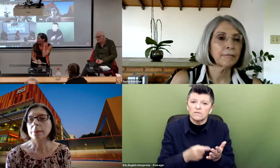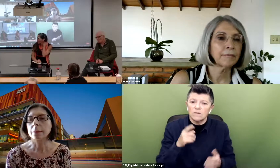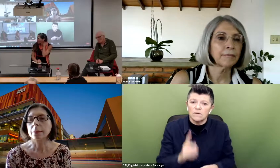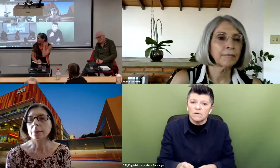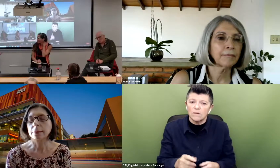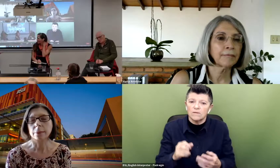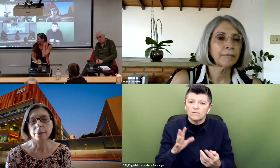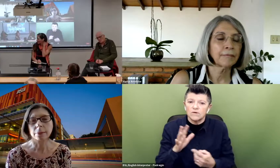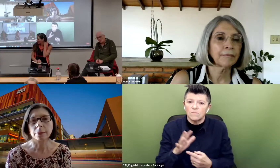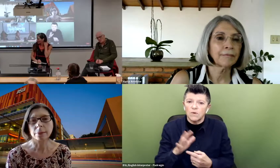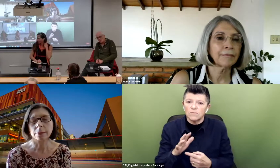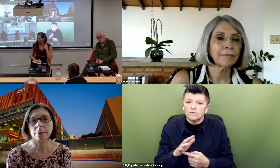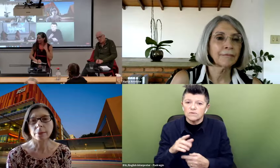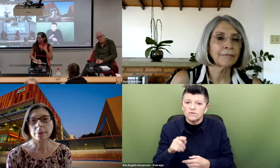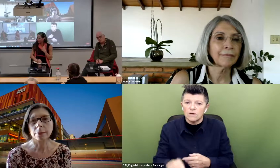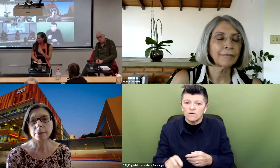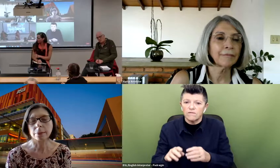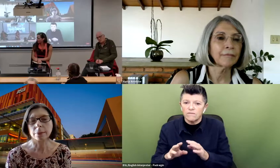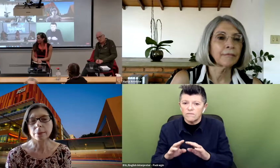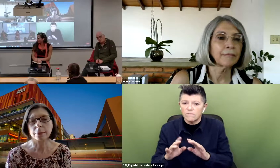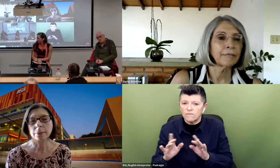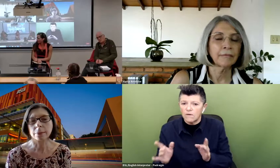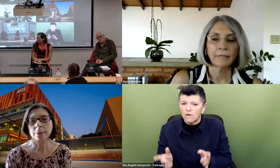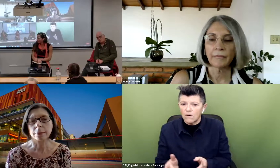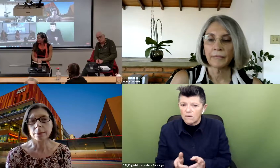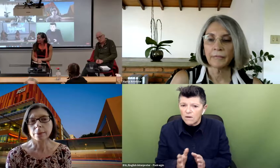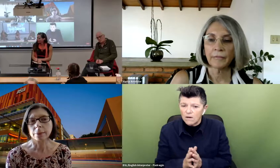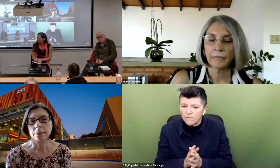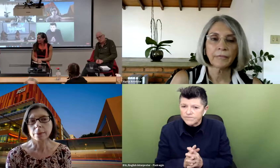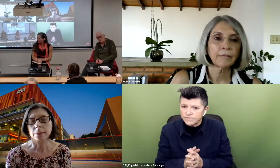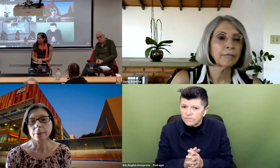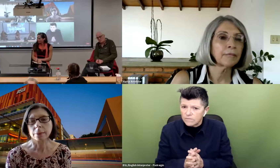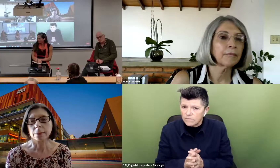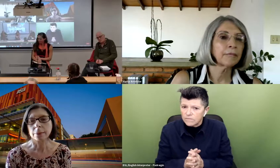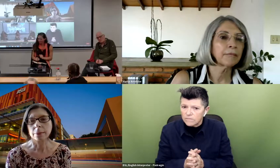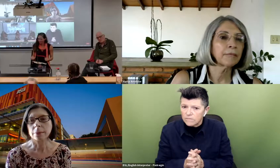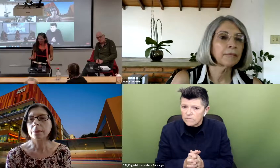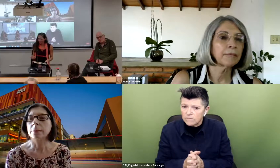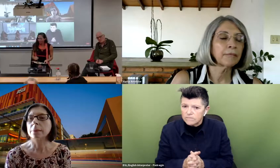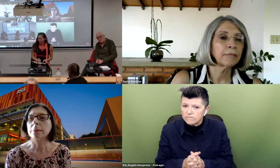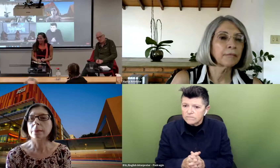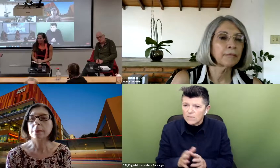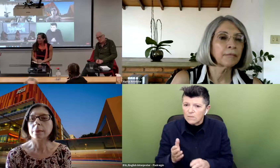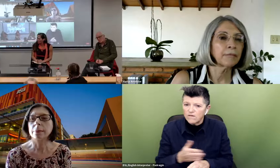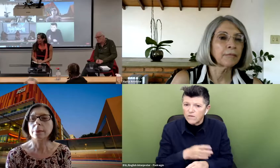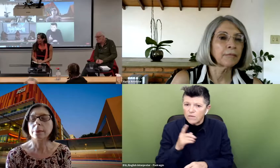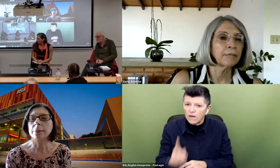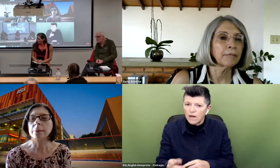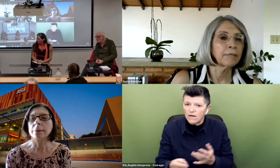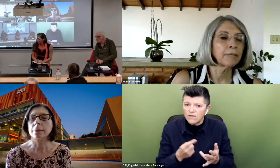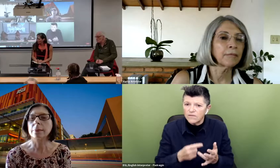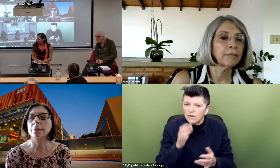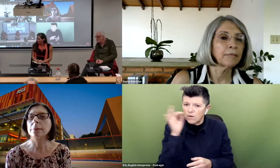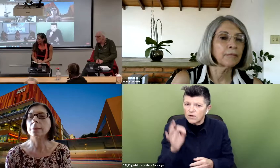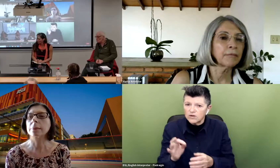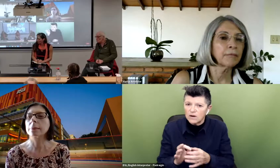non-online capabilities, which is in line with what you say. Kind of before I go to you, I have another question here, linking off of